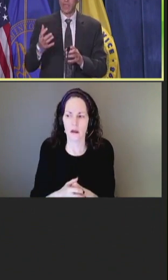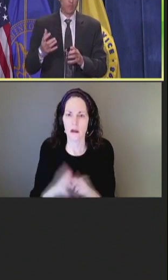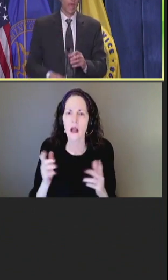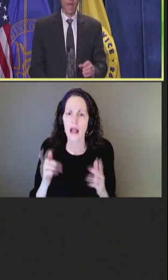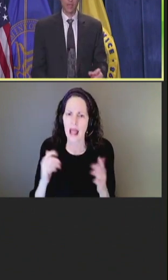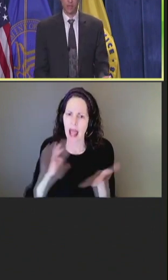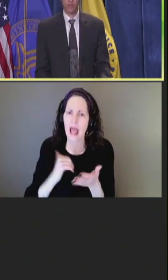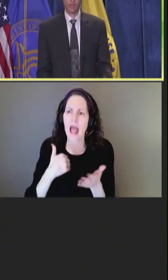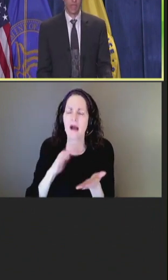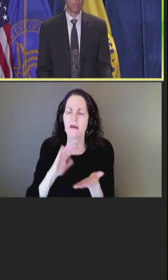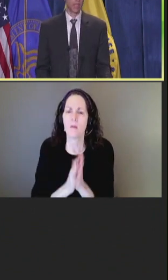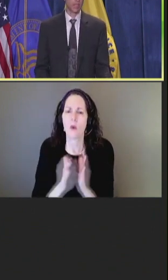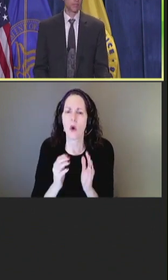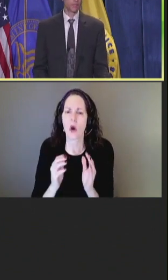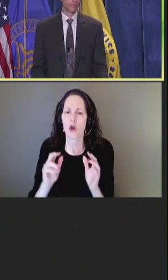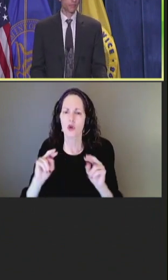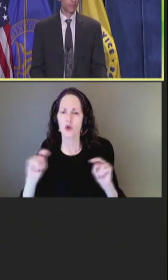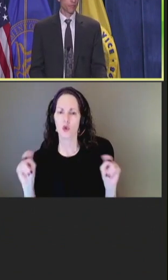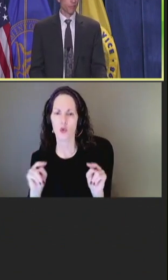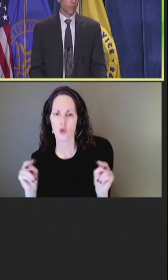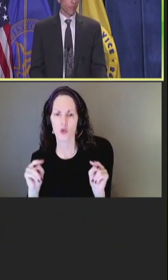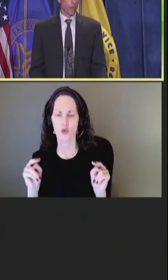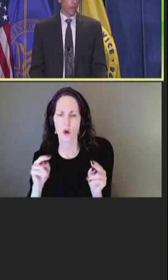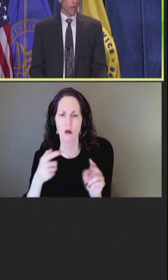neutralizing impact of those antibodies.